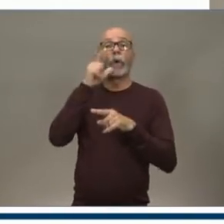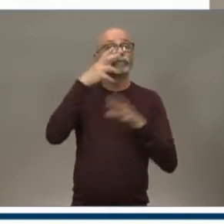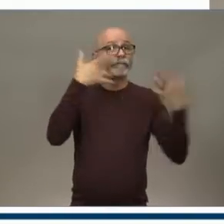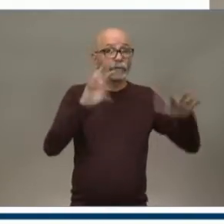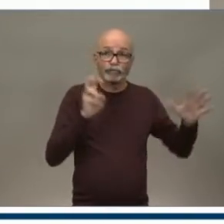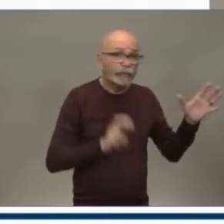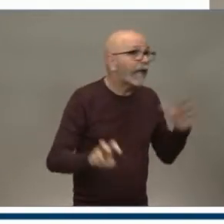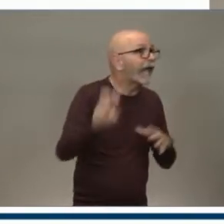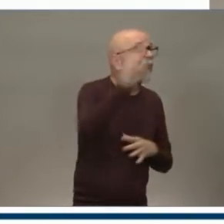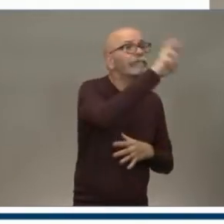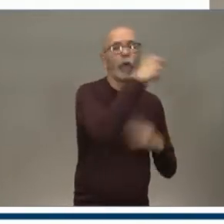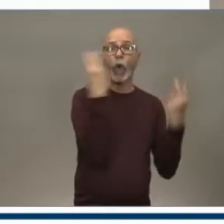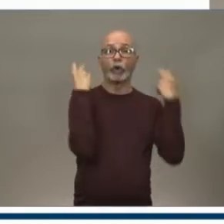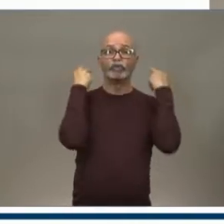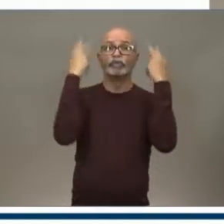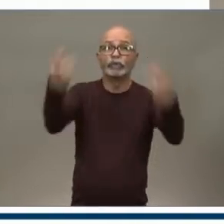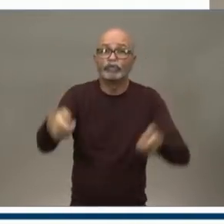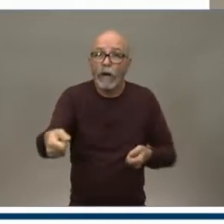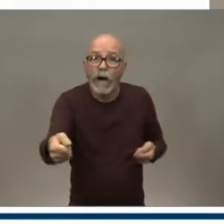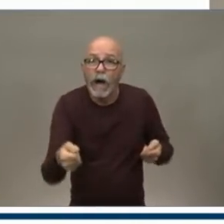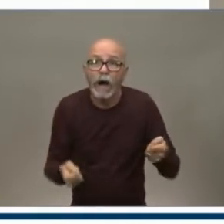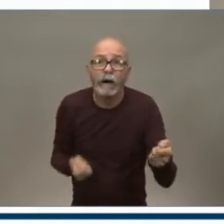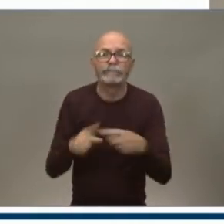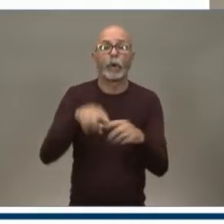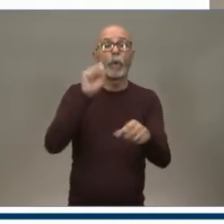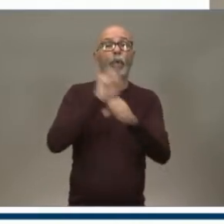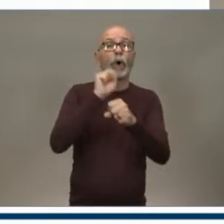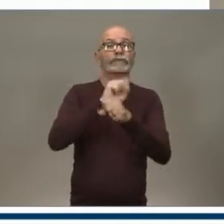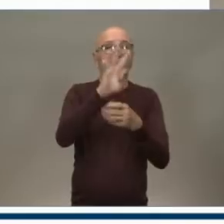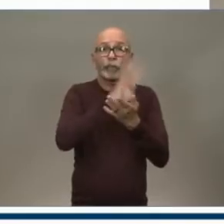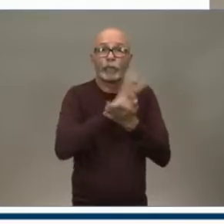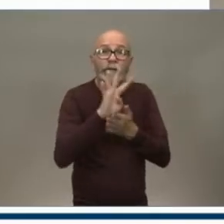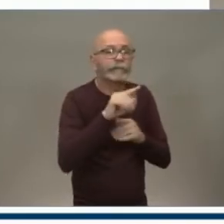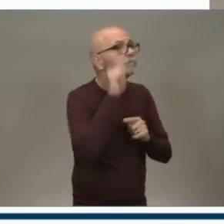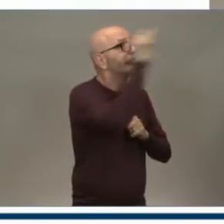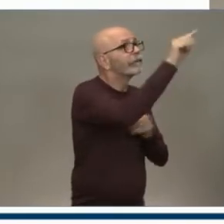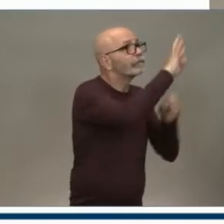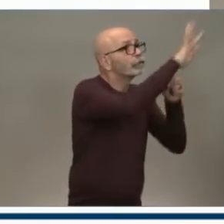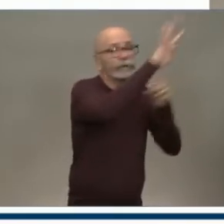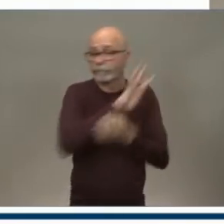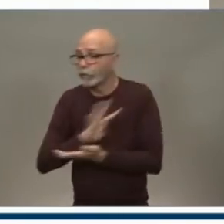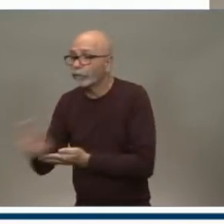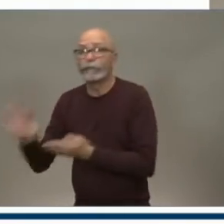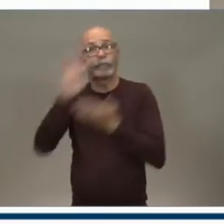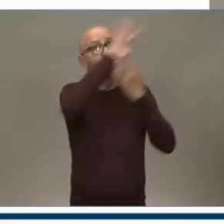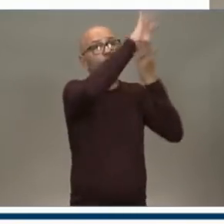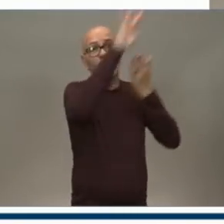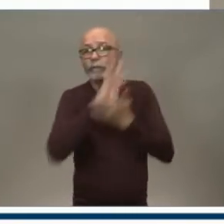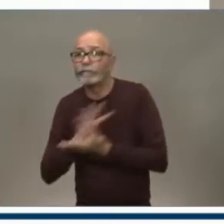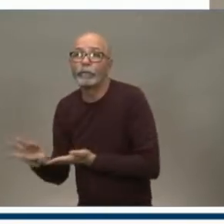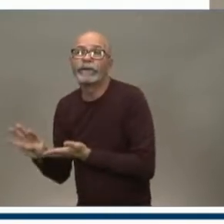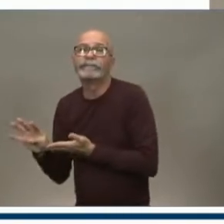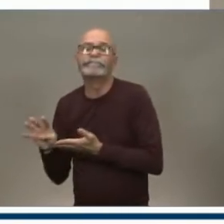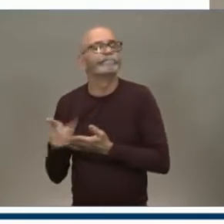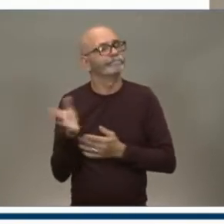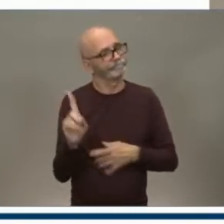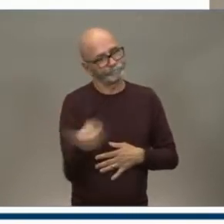We're working to finalize plans in those areas. Certainly, as we have clusters and